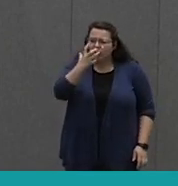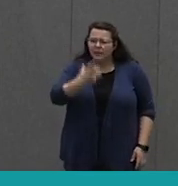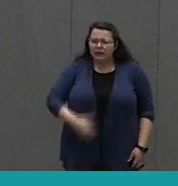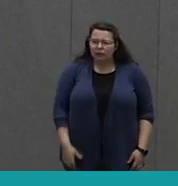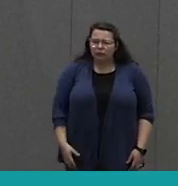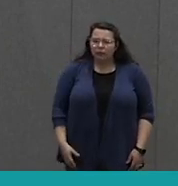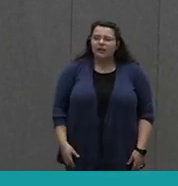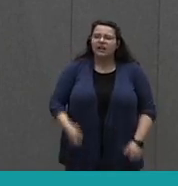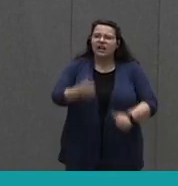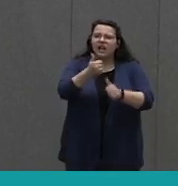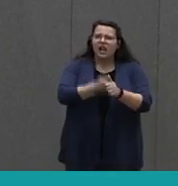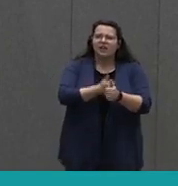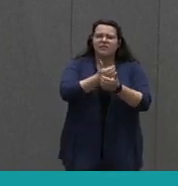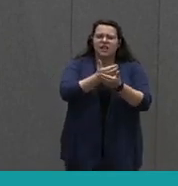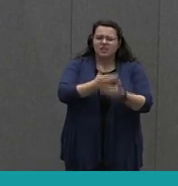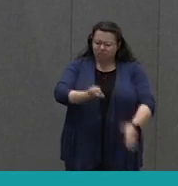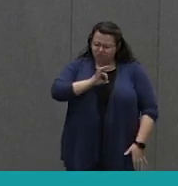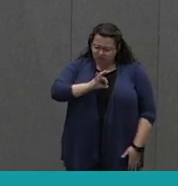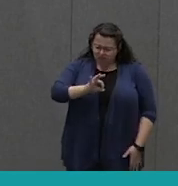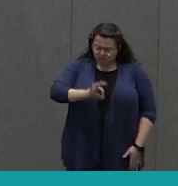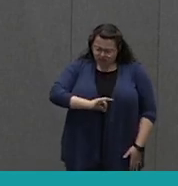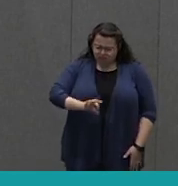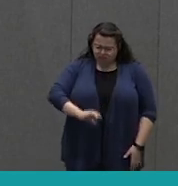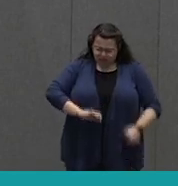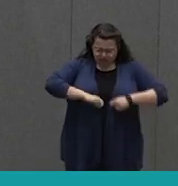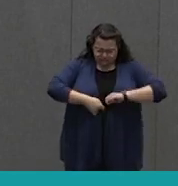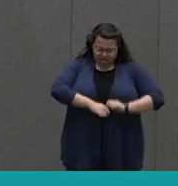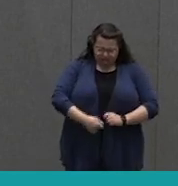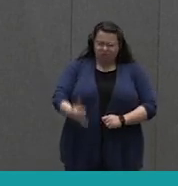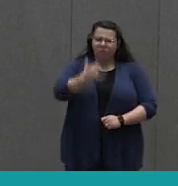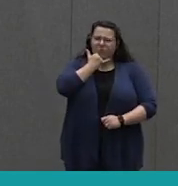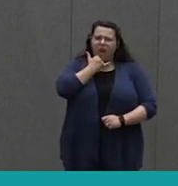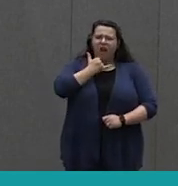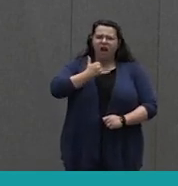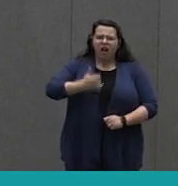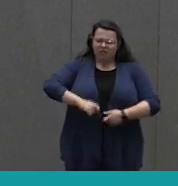Every single button, she buttoned it wrong. Ugh!